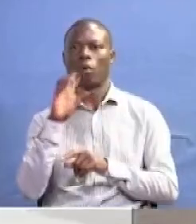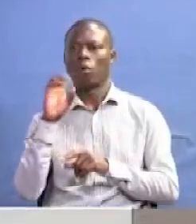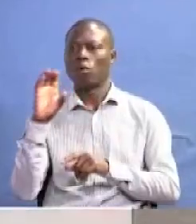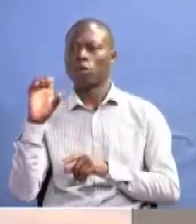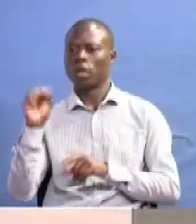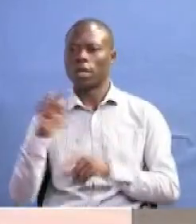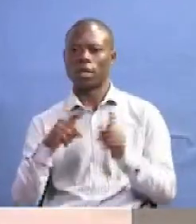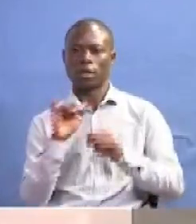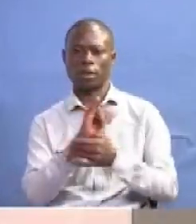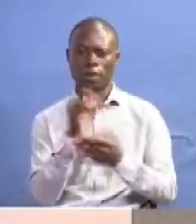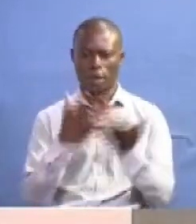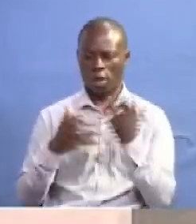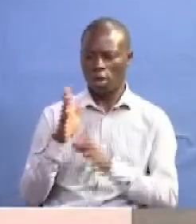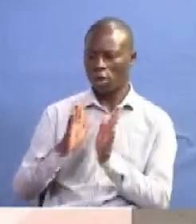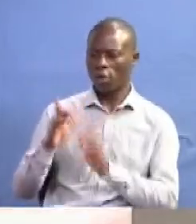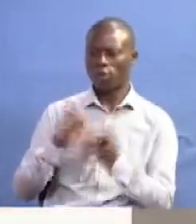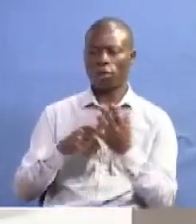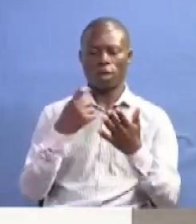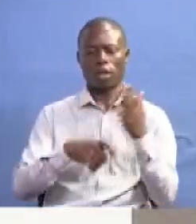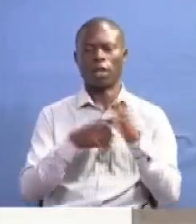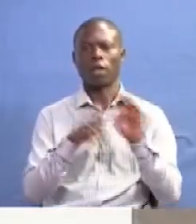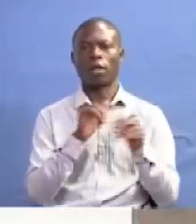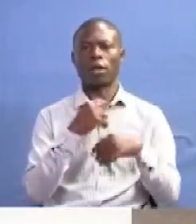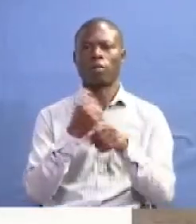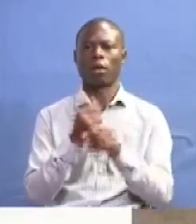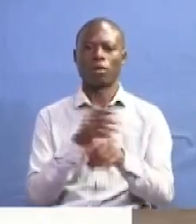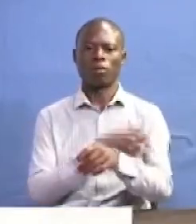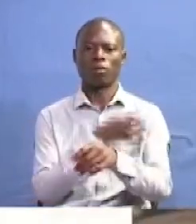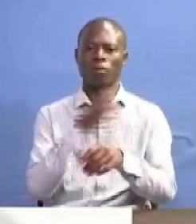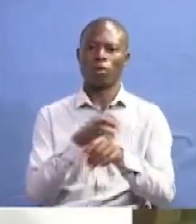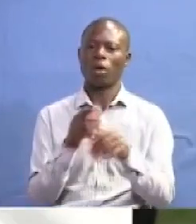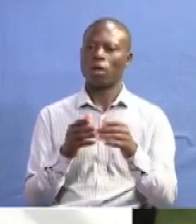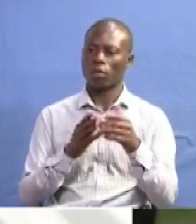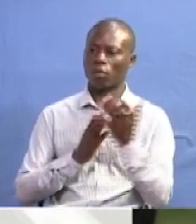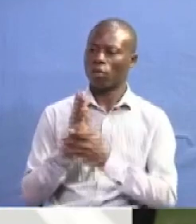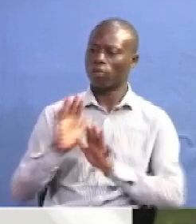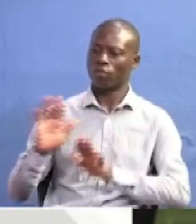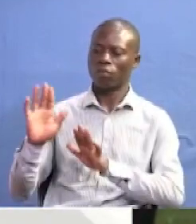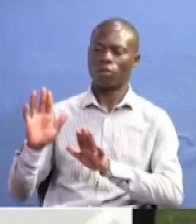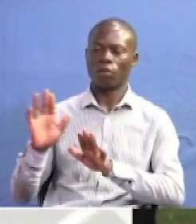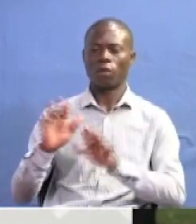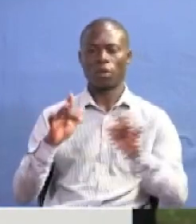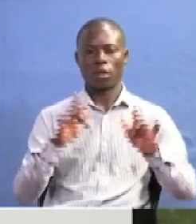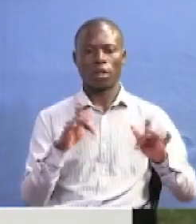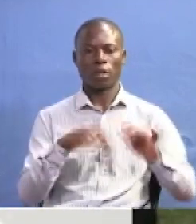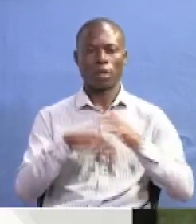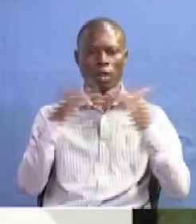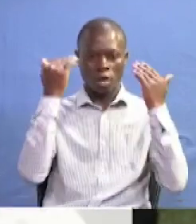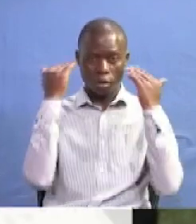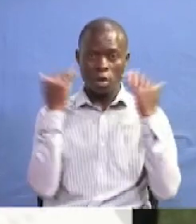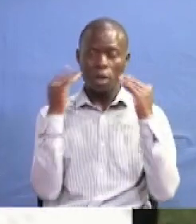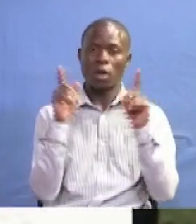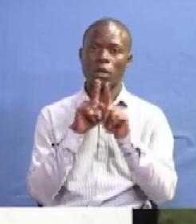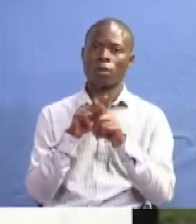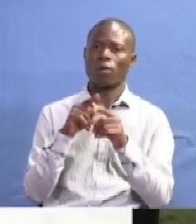the protesters overnight on dubious charges despite the efforts made regarding their release. The representation in court for the arraignment of